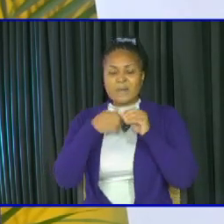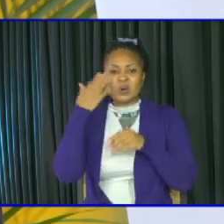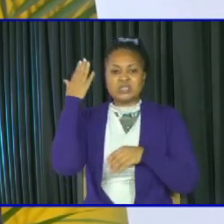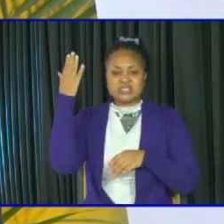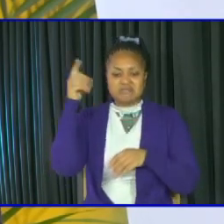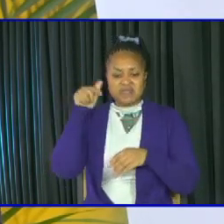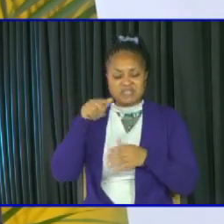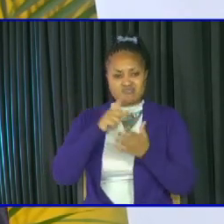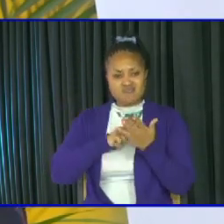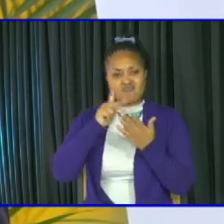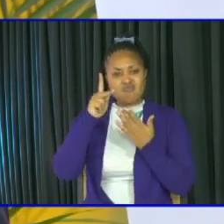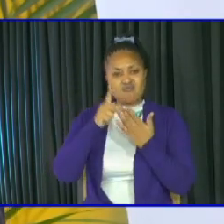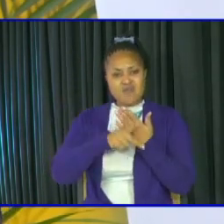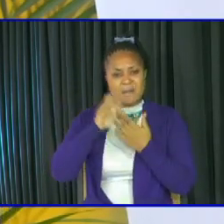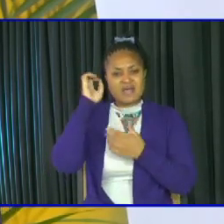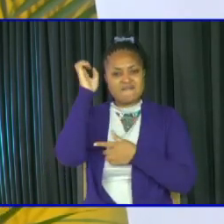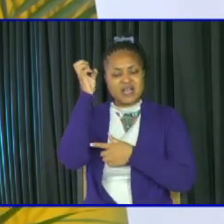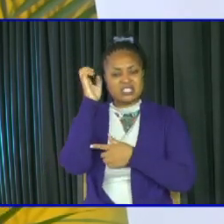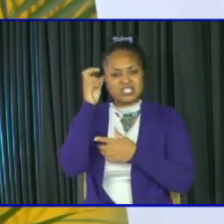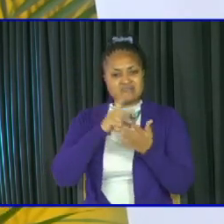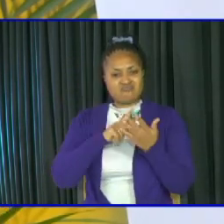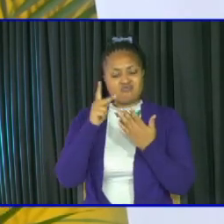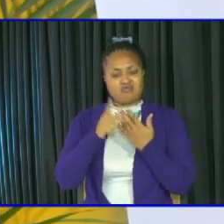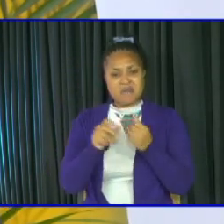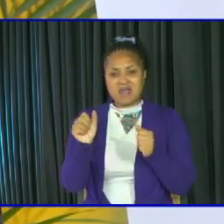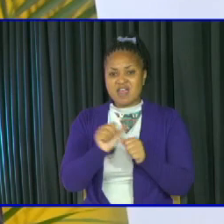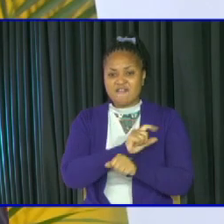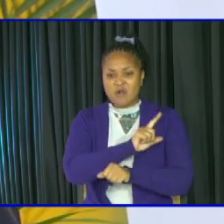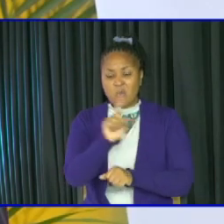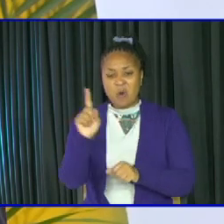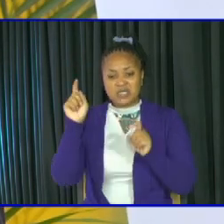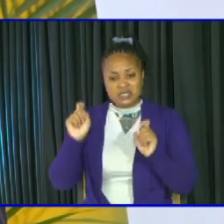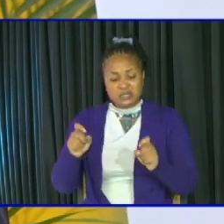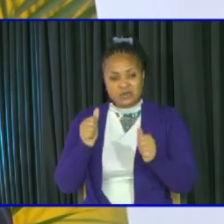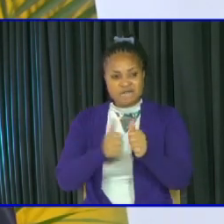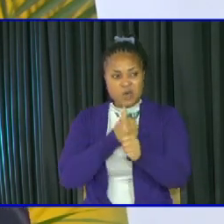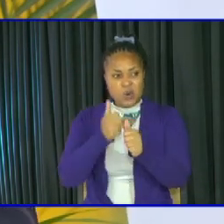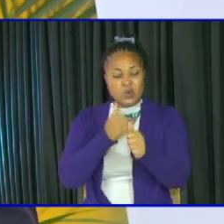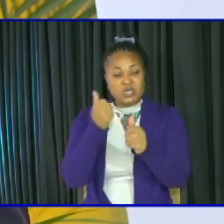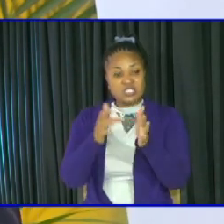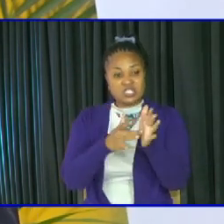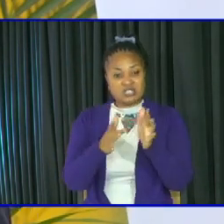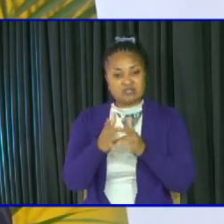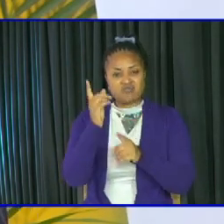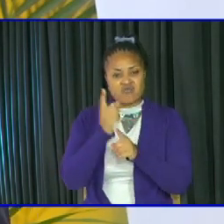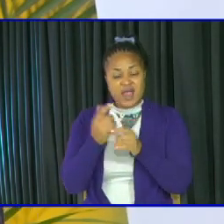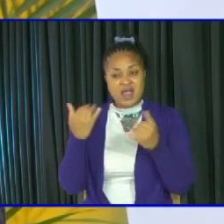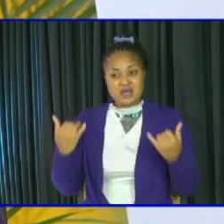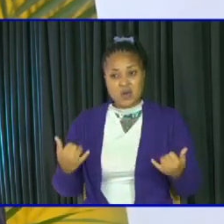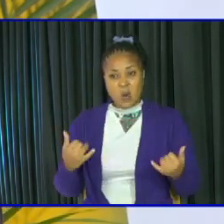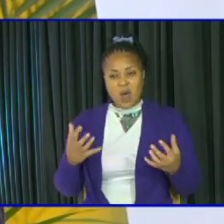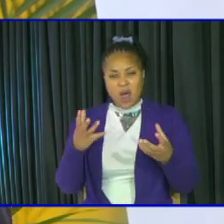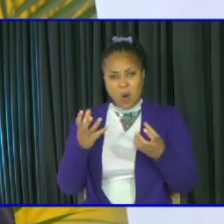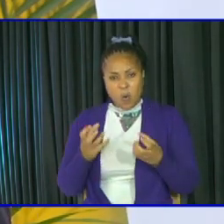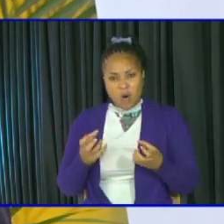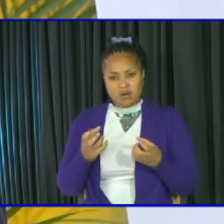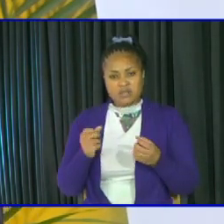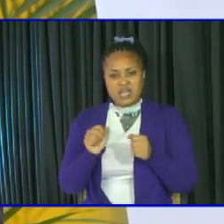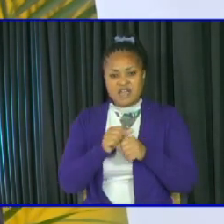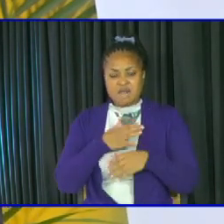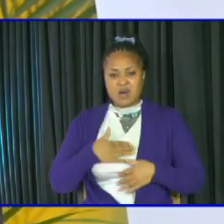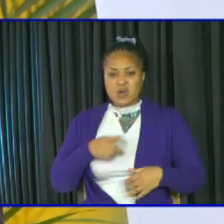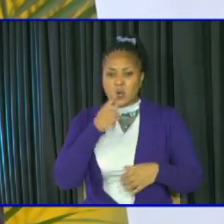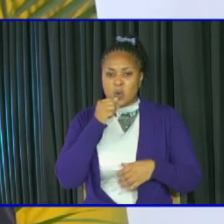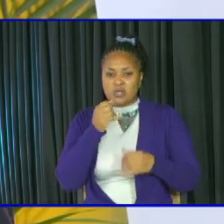evangelistic series. Everyone should be following Jesus. And right now, I present those who are online to